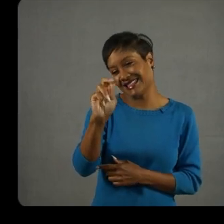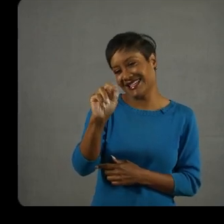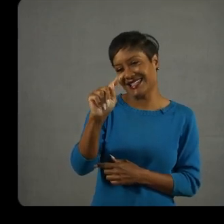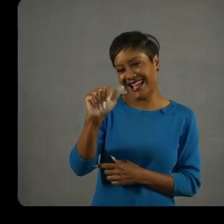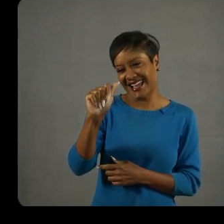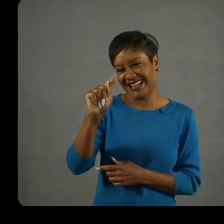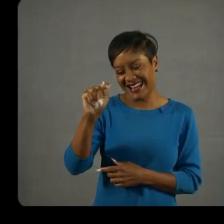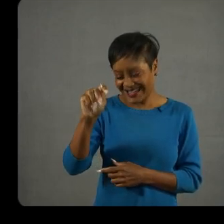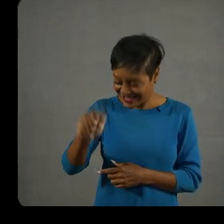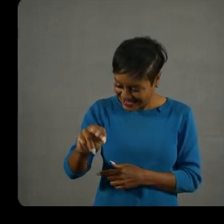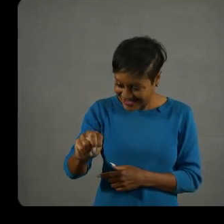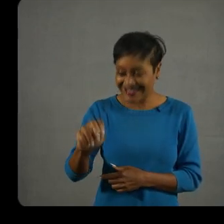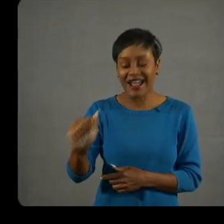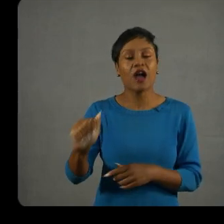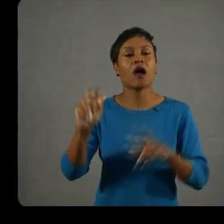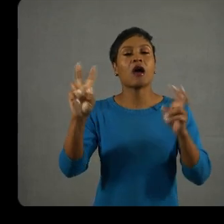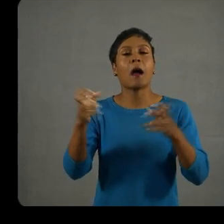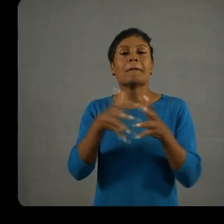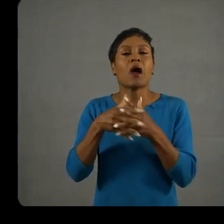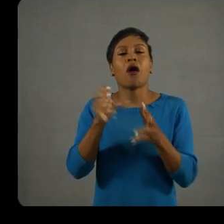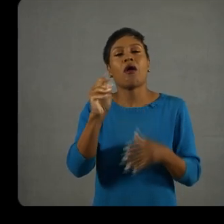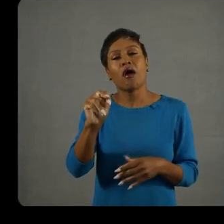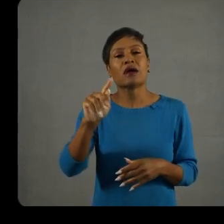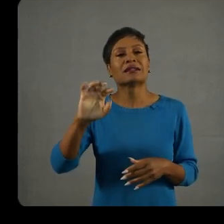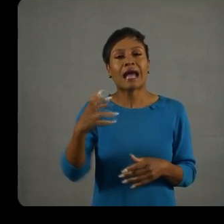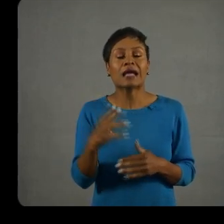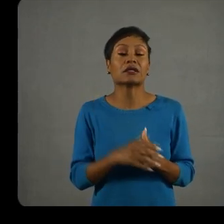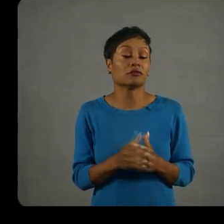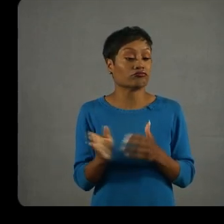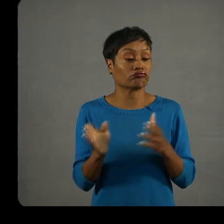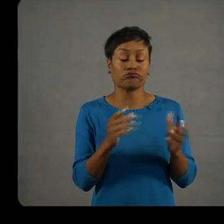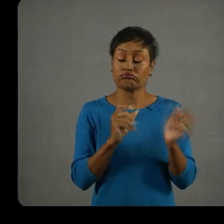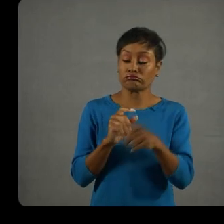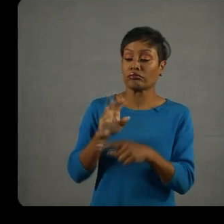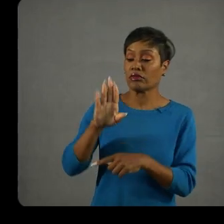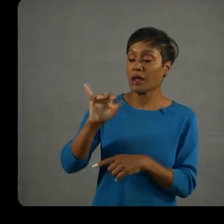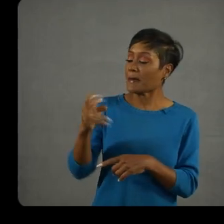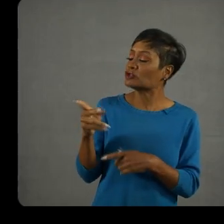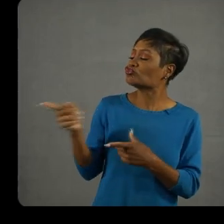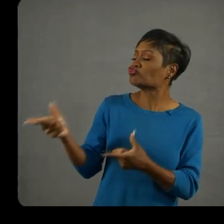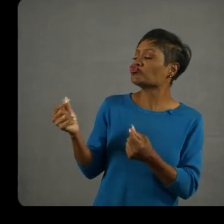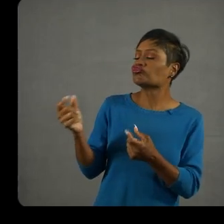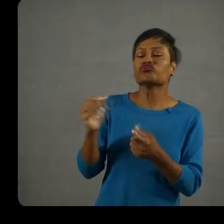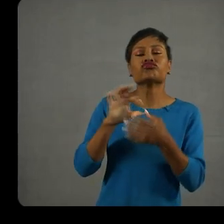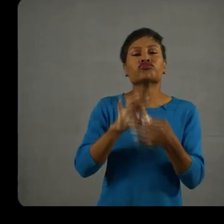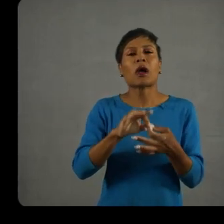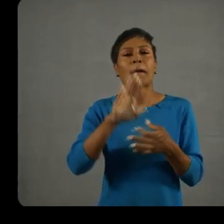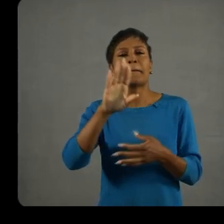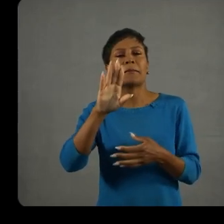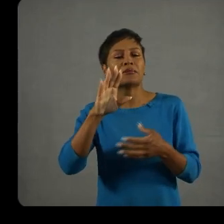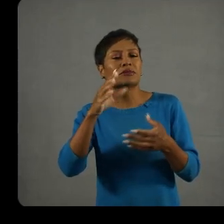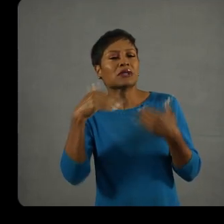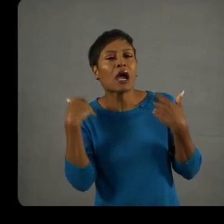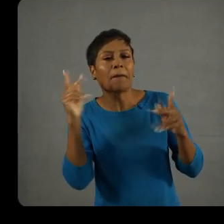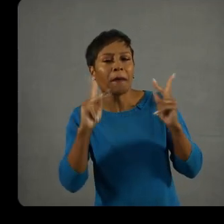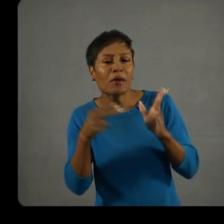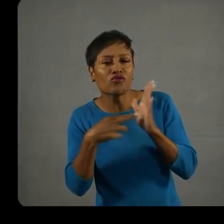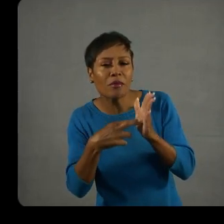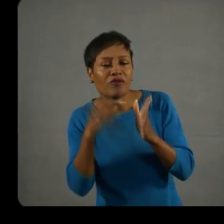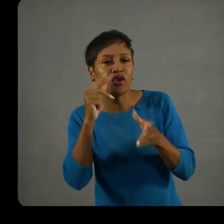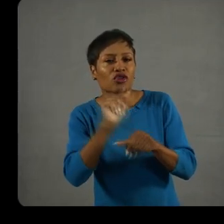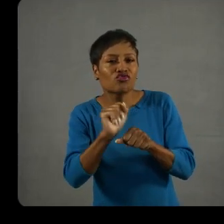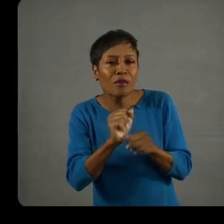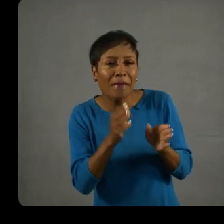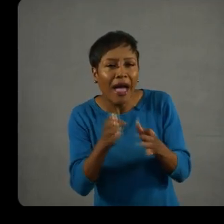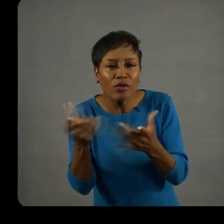just share a little bit about what you all are doing at the Bill and Melinda Gates Foundation when it comes to representation for young people and career